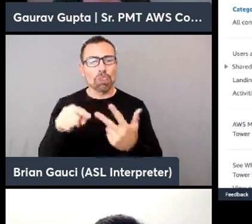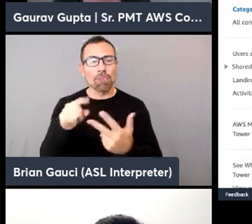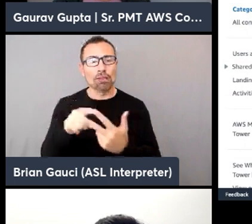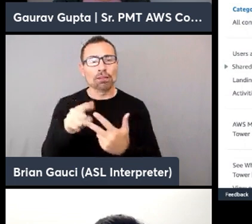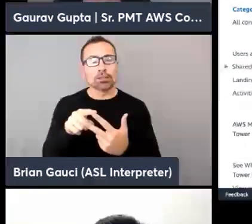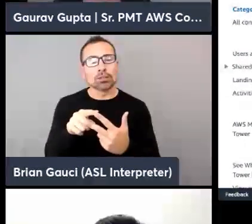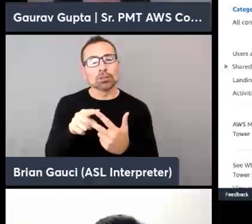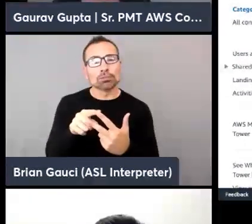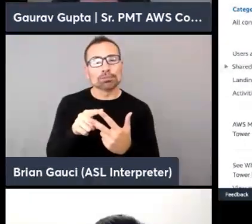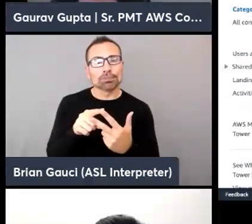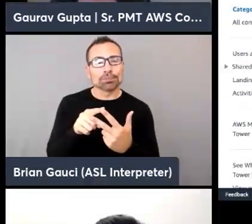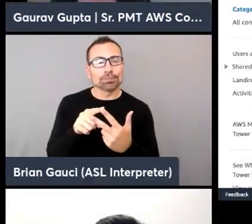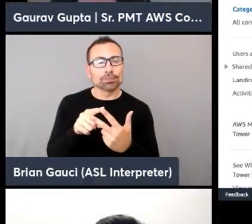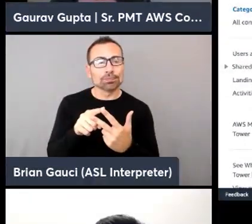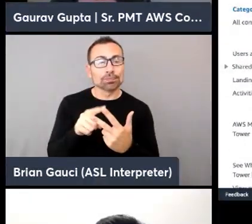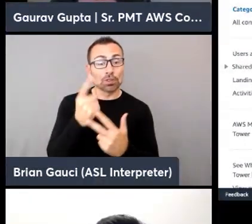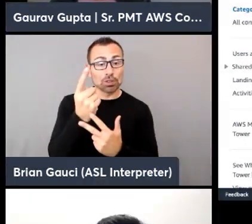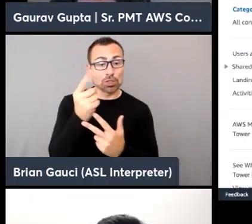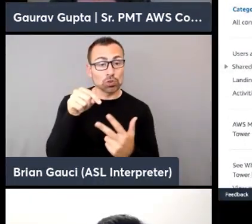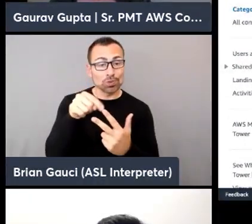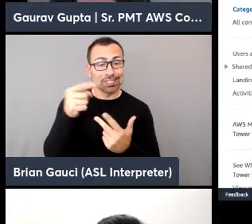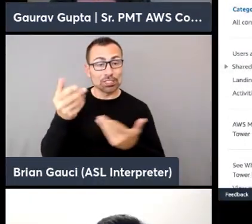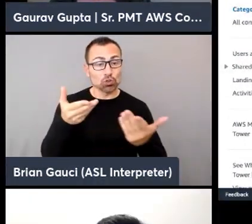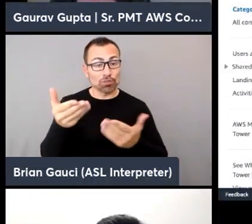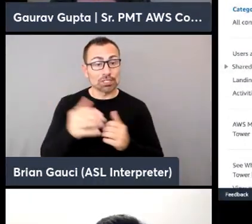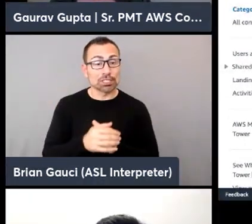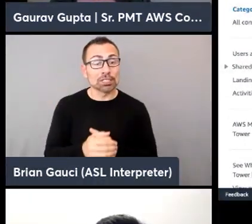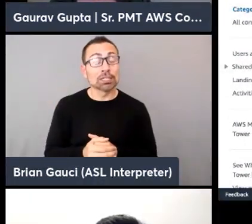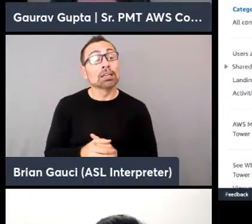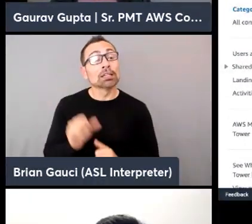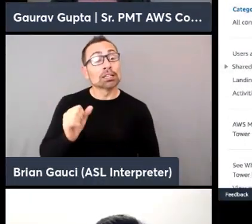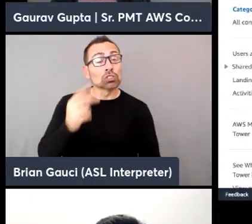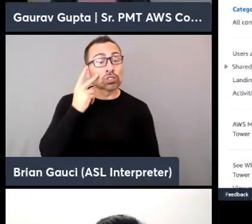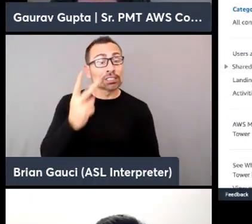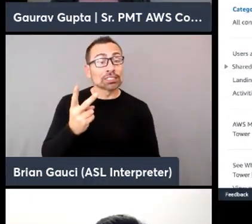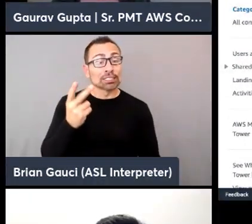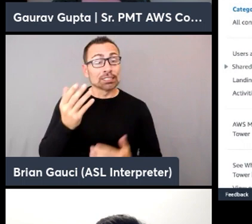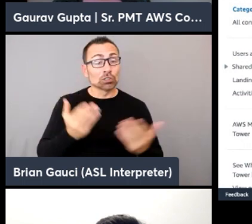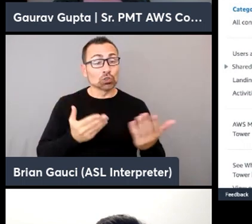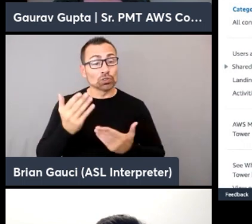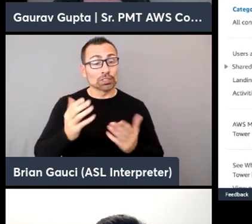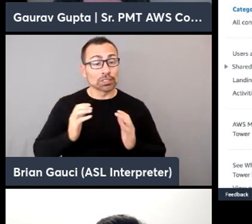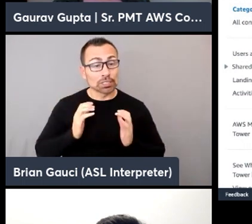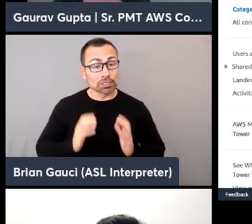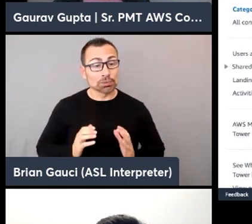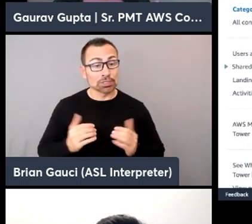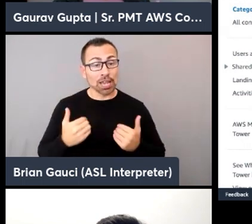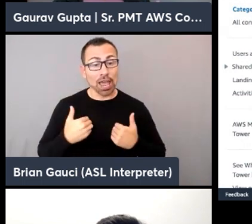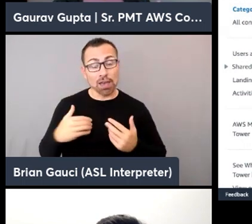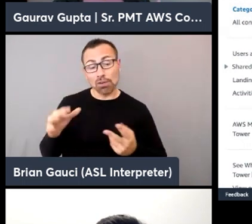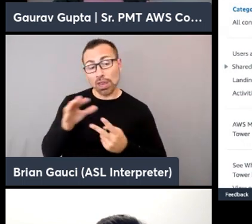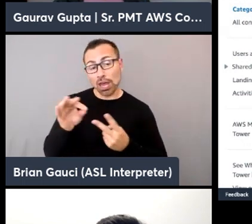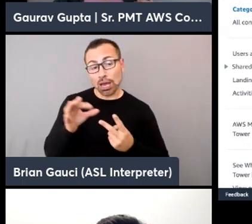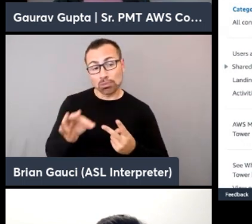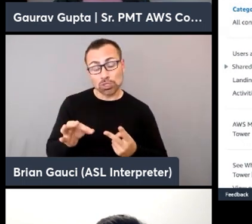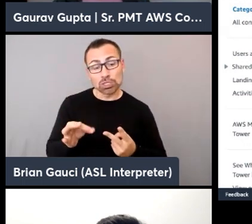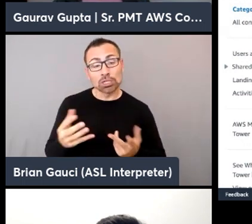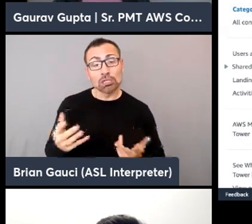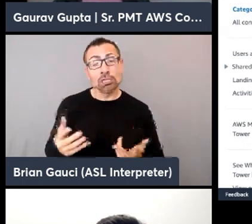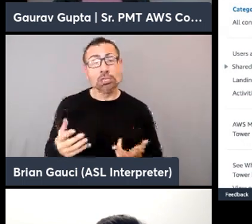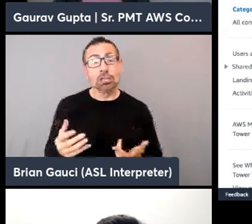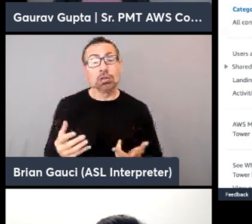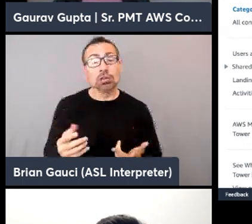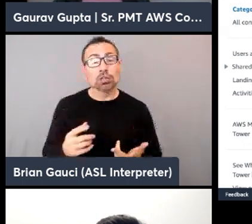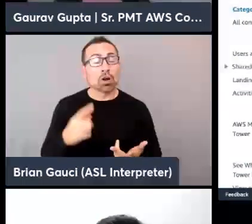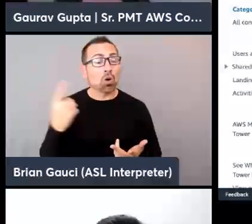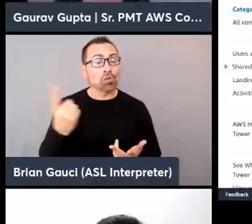to. One being services. And as you can see here, customers also have an option to look at all the